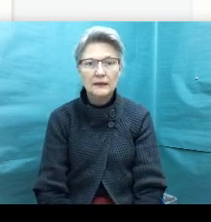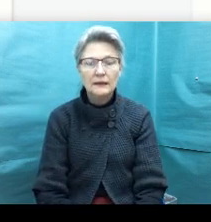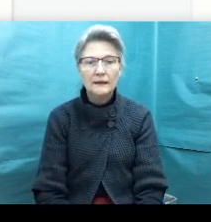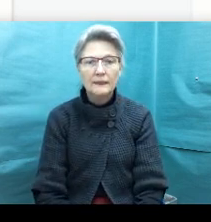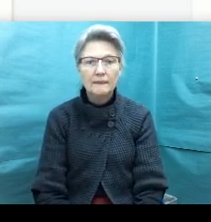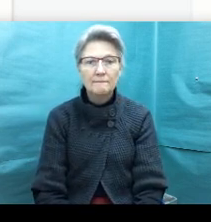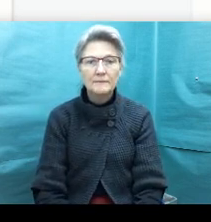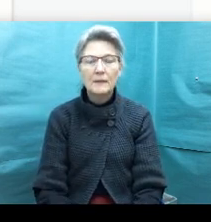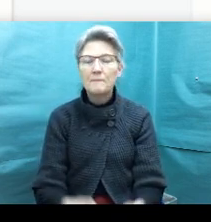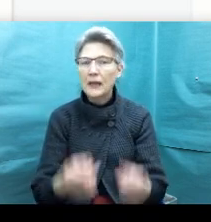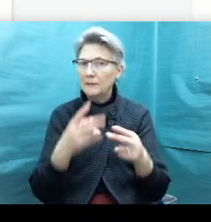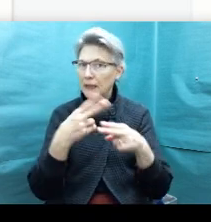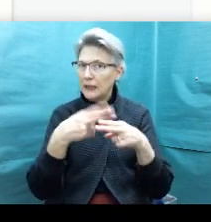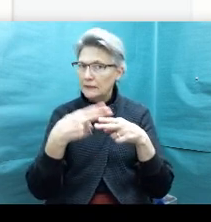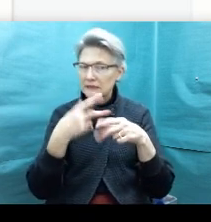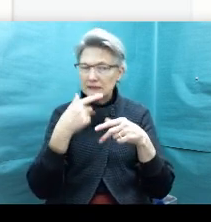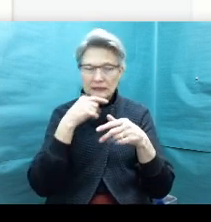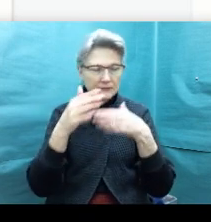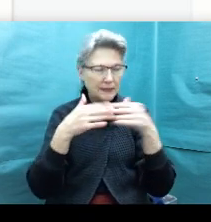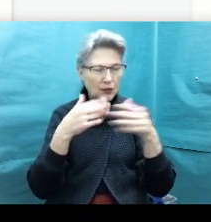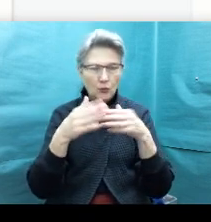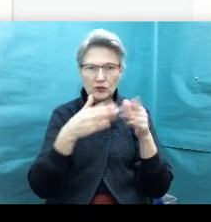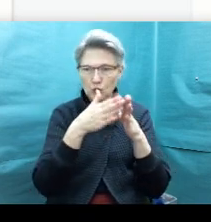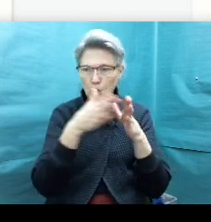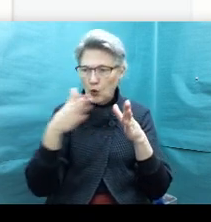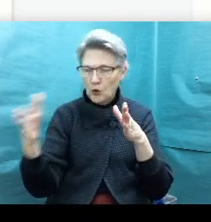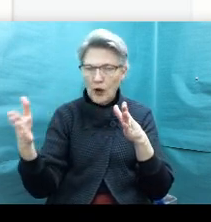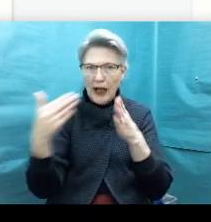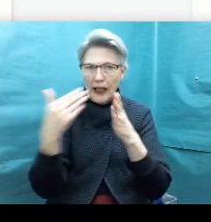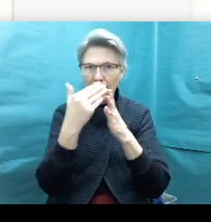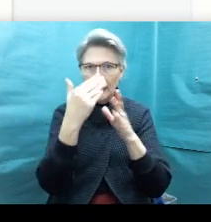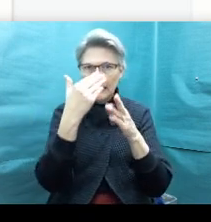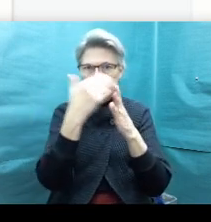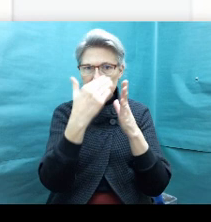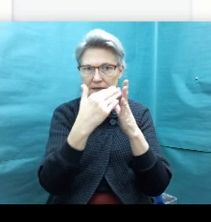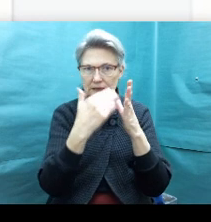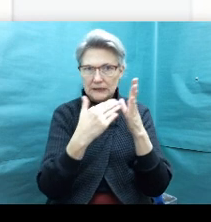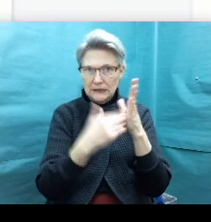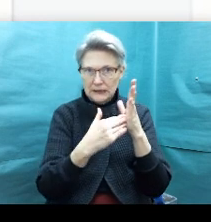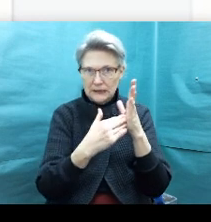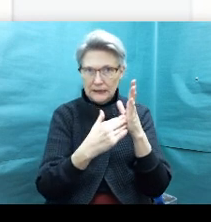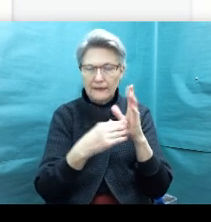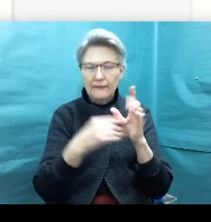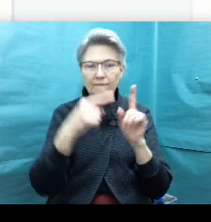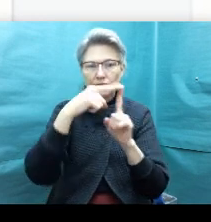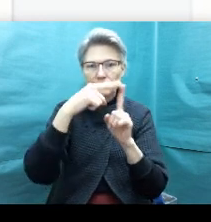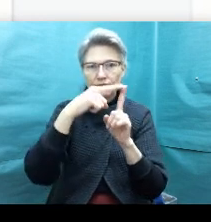this triangle. It doesn't matter the order in which I list the vertices.